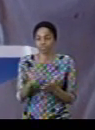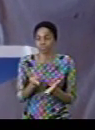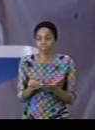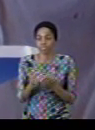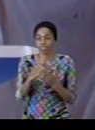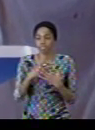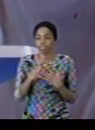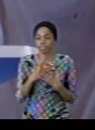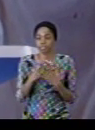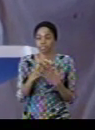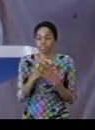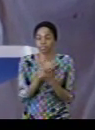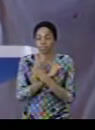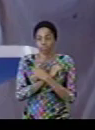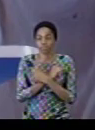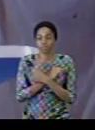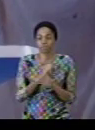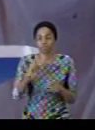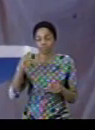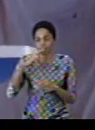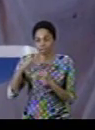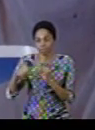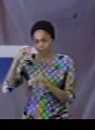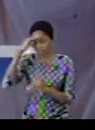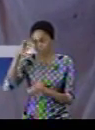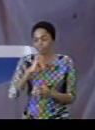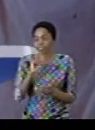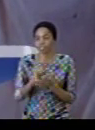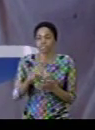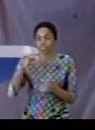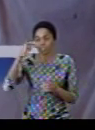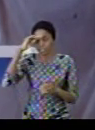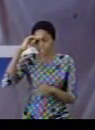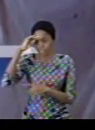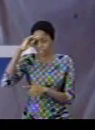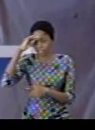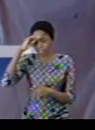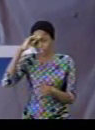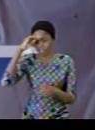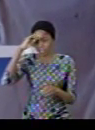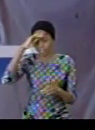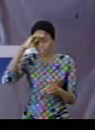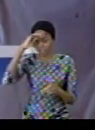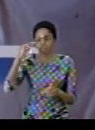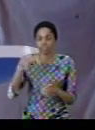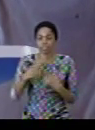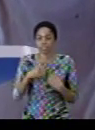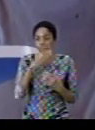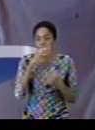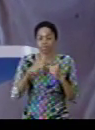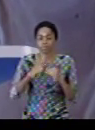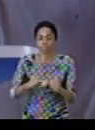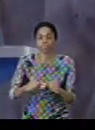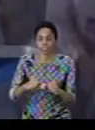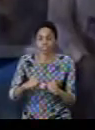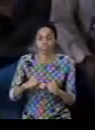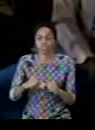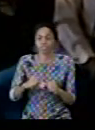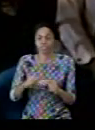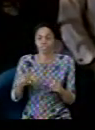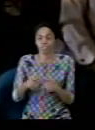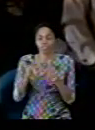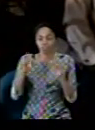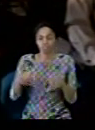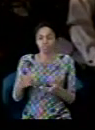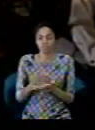been consistent with the message of holiness. He has been consistent. For more than 5 decades, he